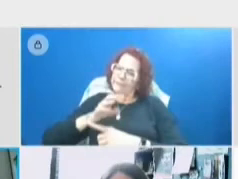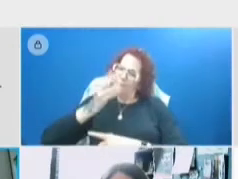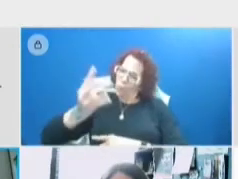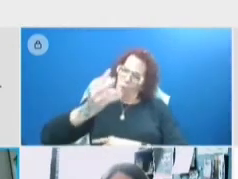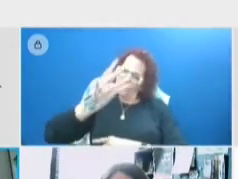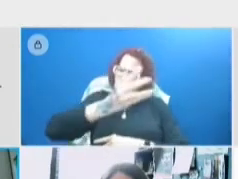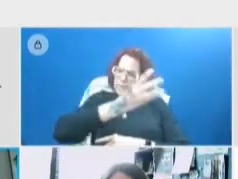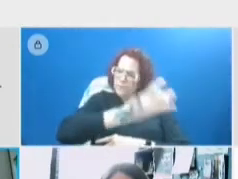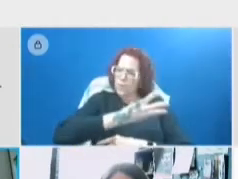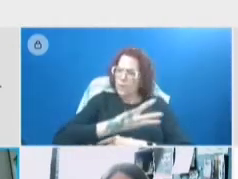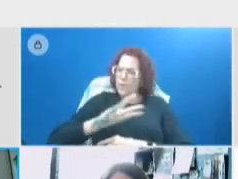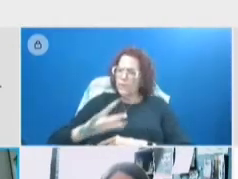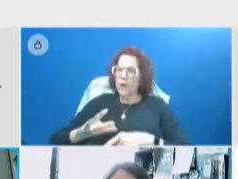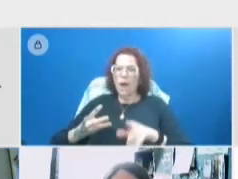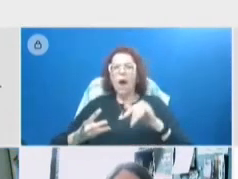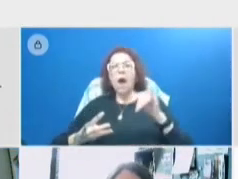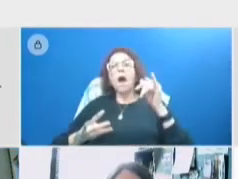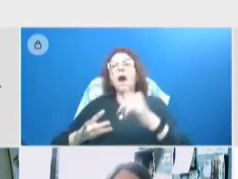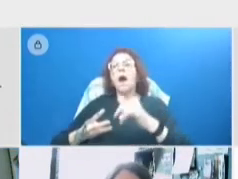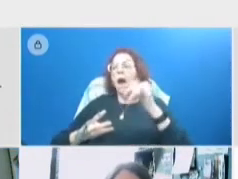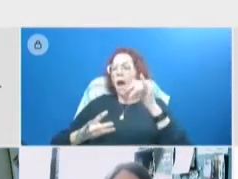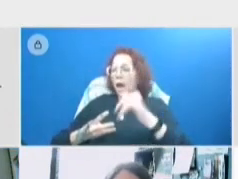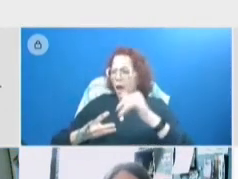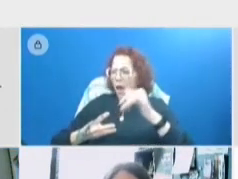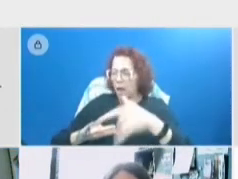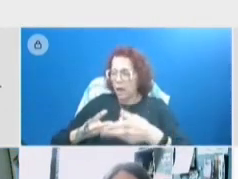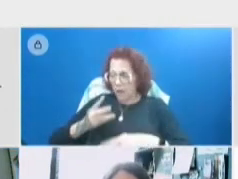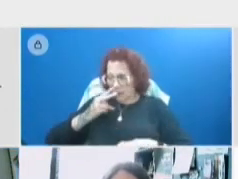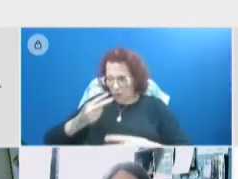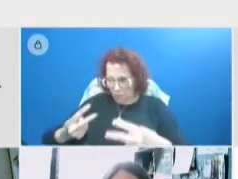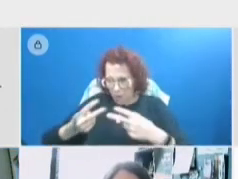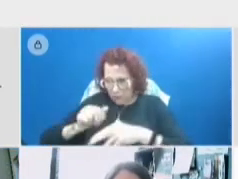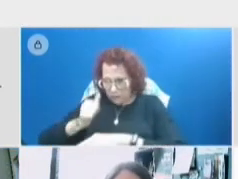the local governing body that sets the term, correct?